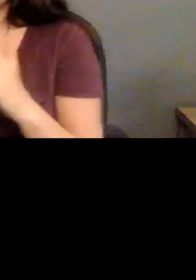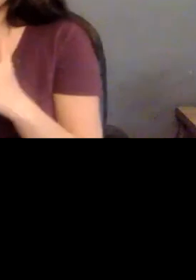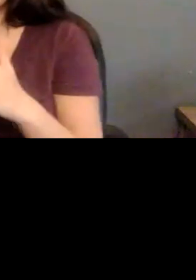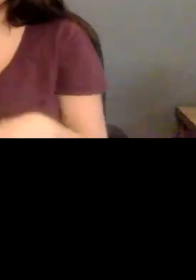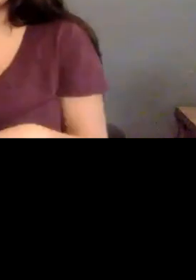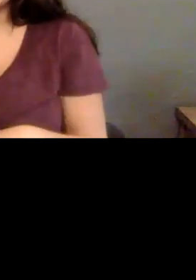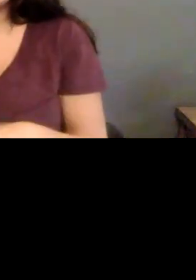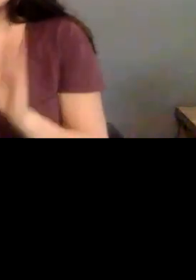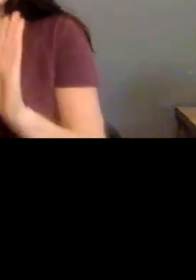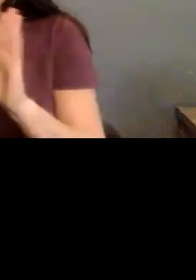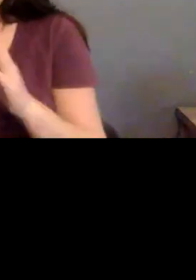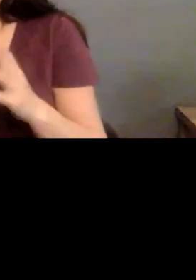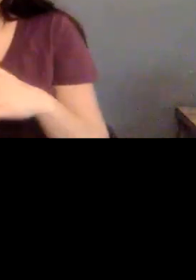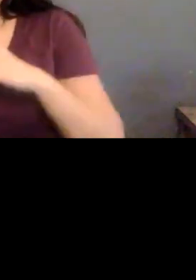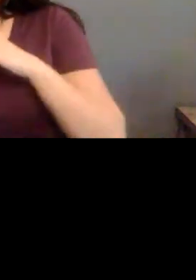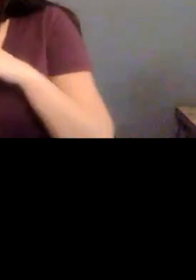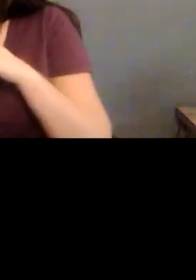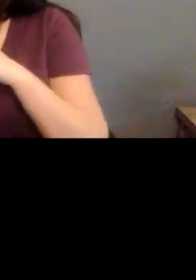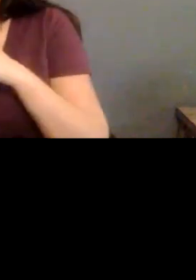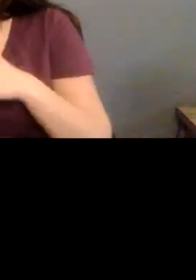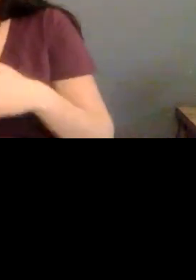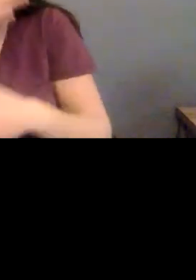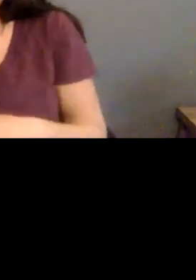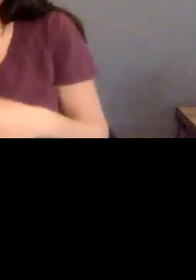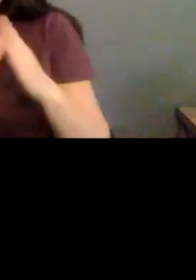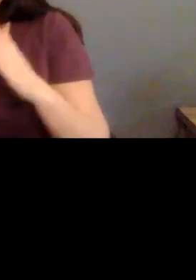linguistically isolated immigrant communities.